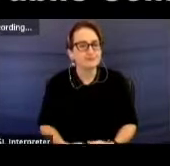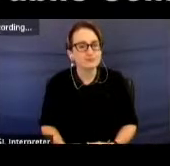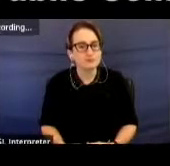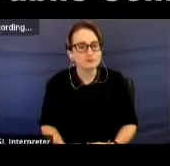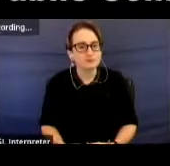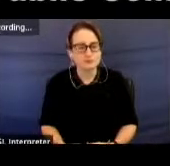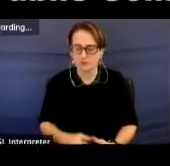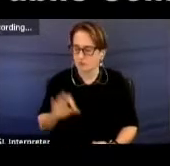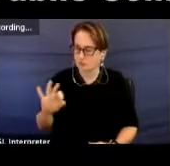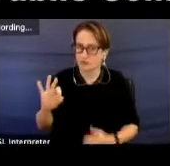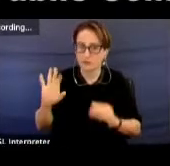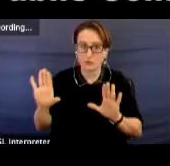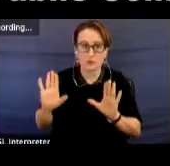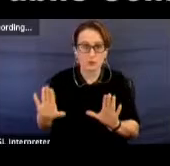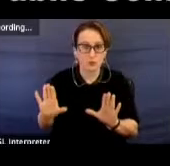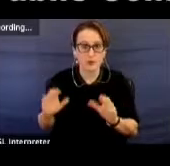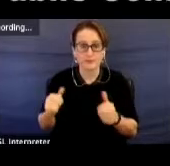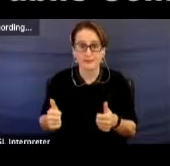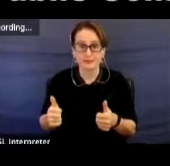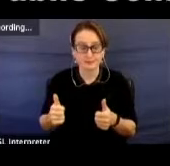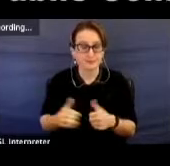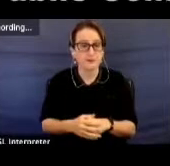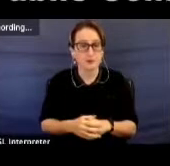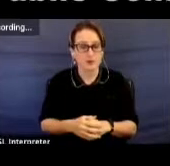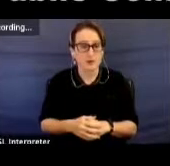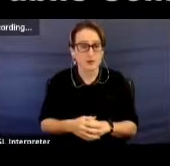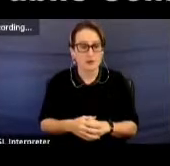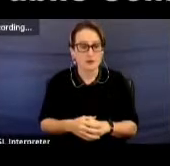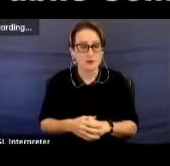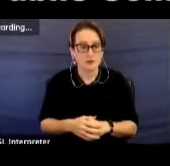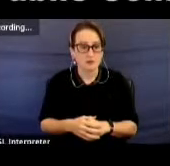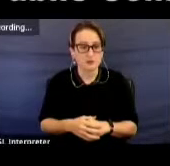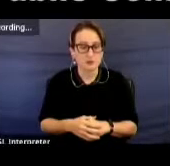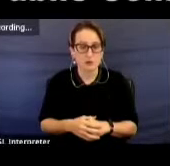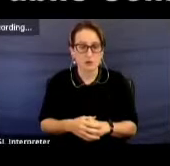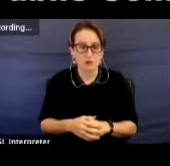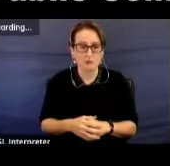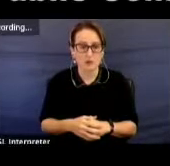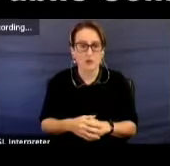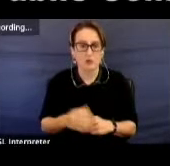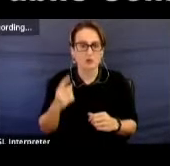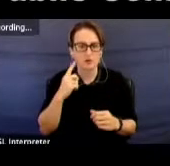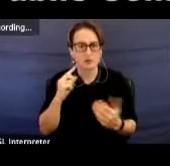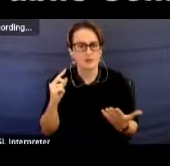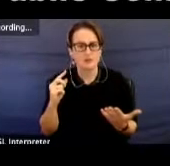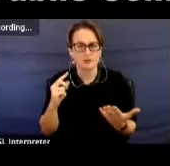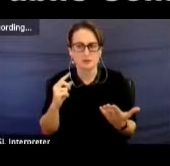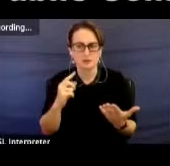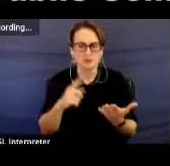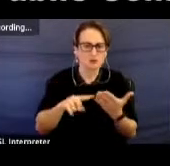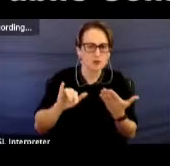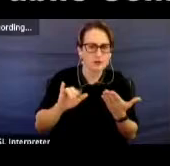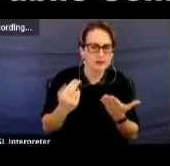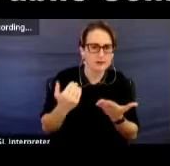Okay, very good. And we'll just anticipate that when we move towards the final approval of the contracts.